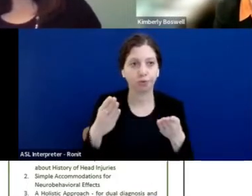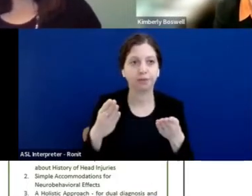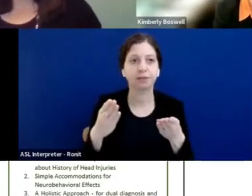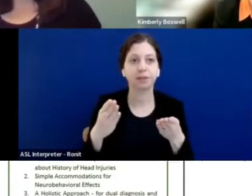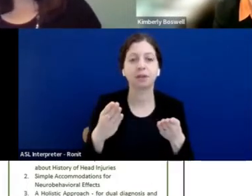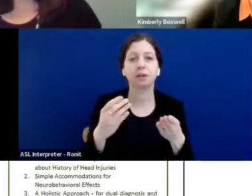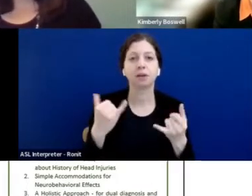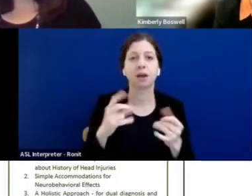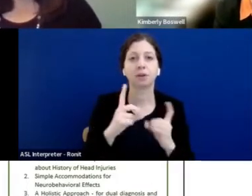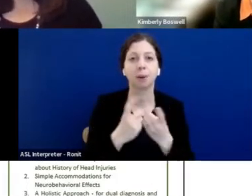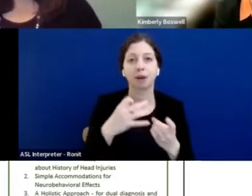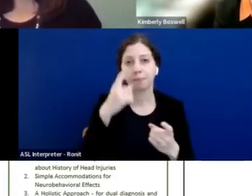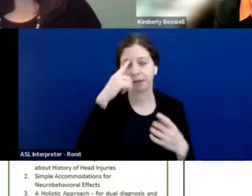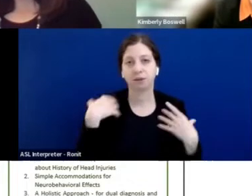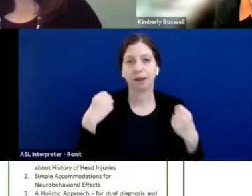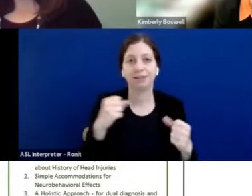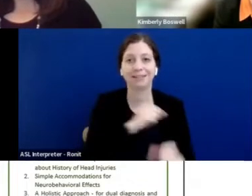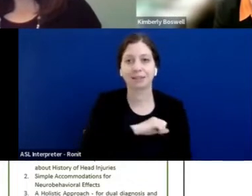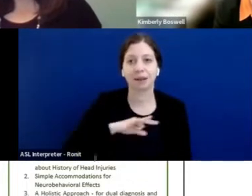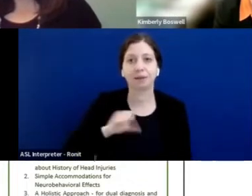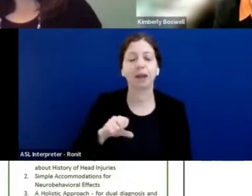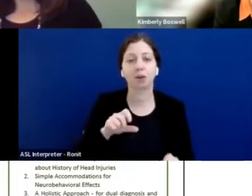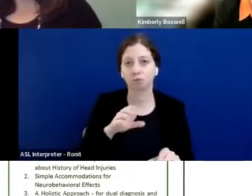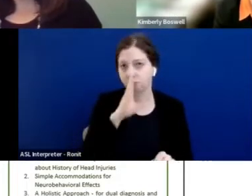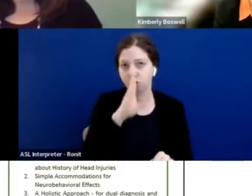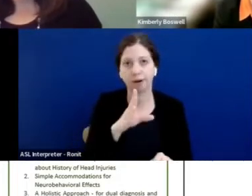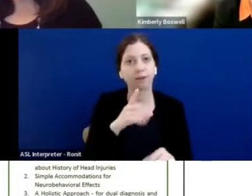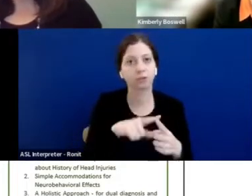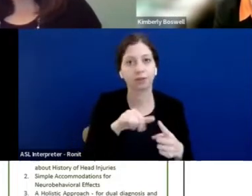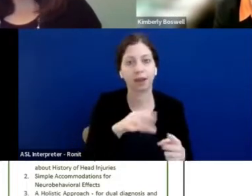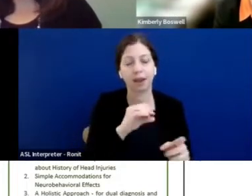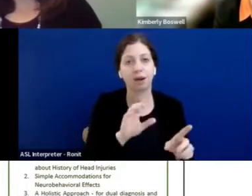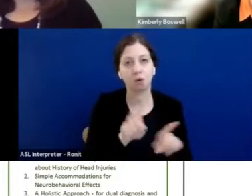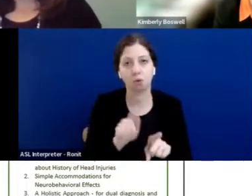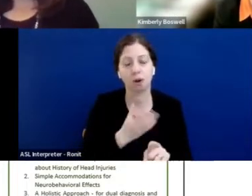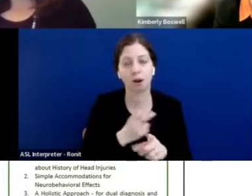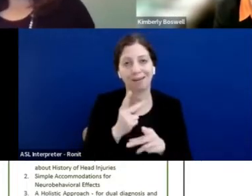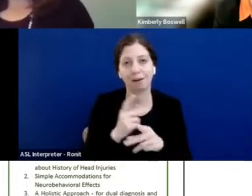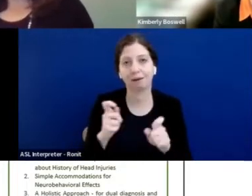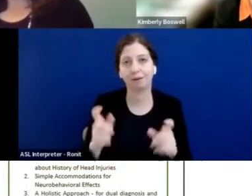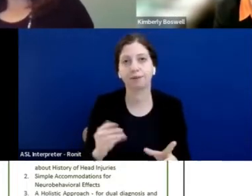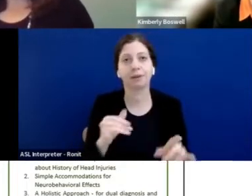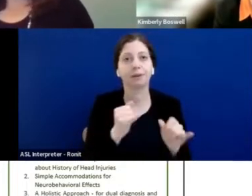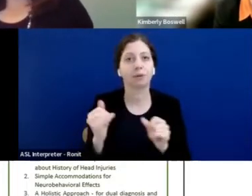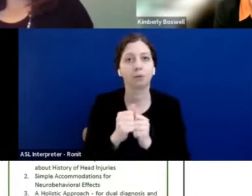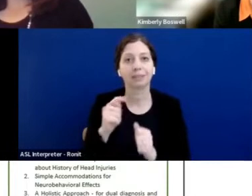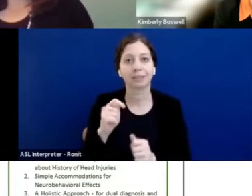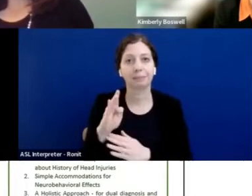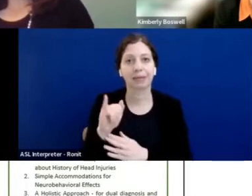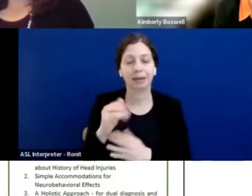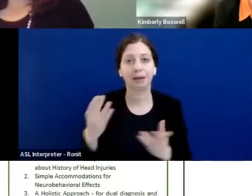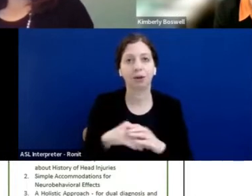Health staff can go right to it, as well as our caregivers and our individuals with TBI here in our